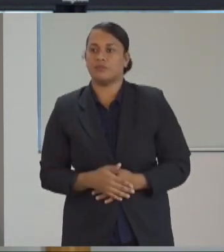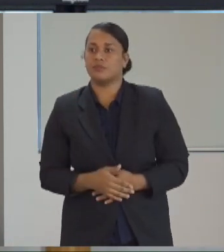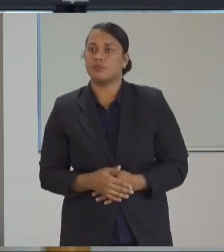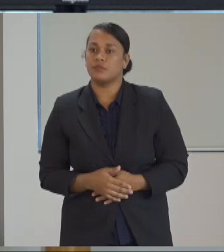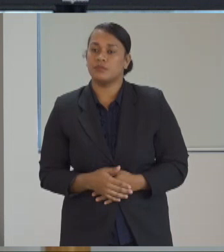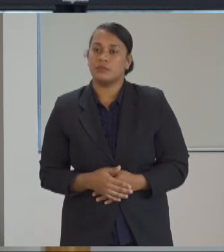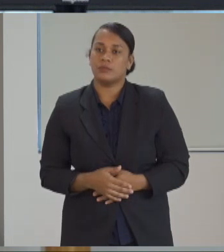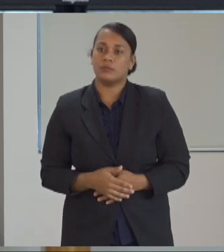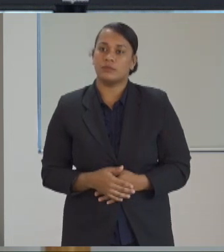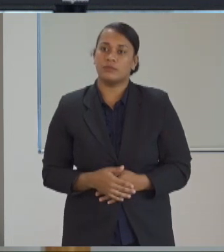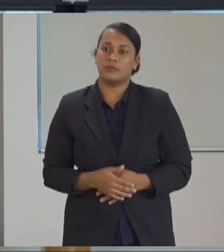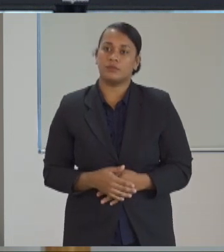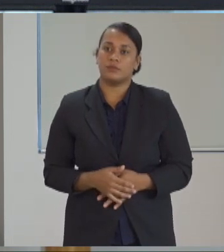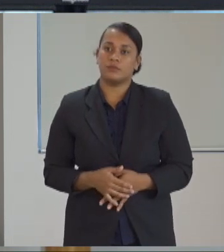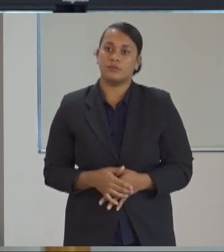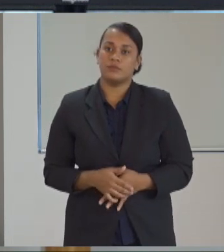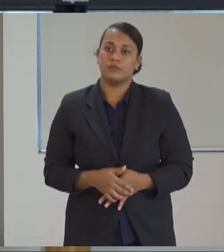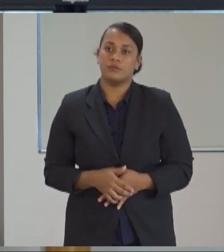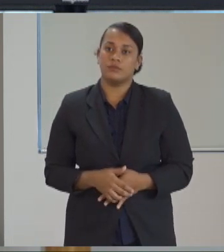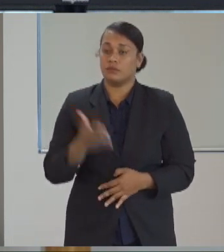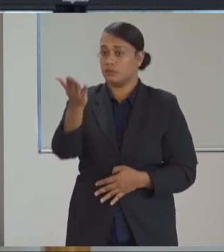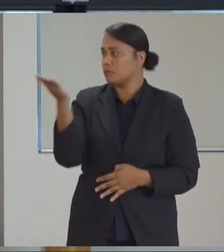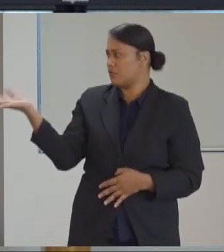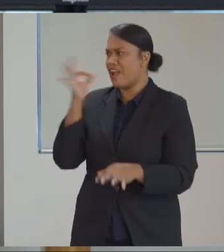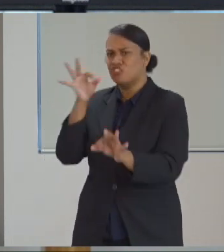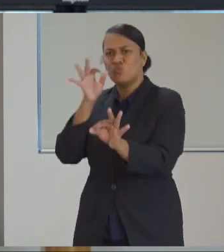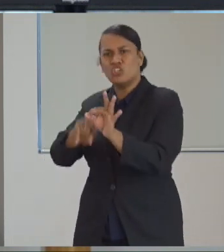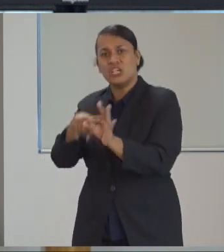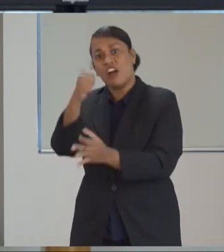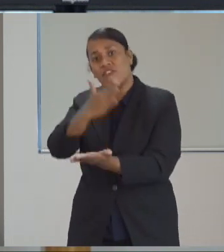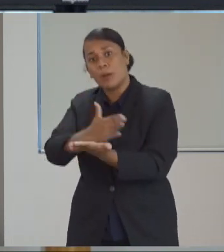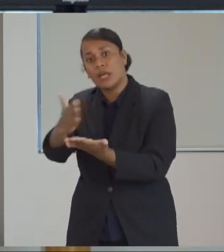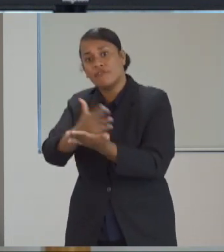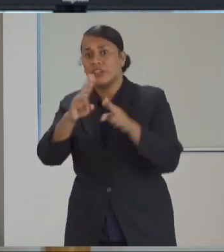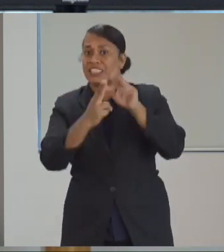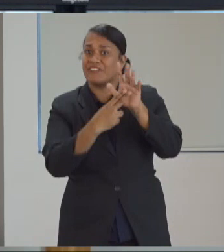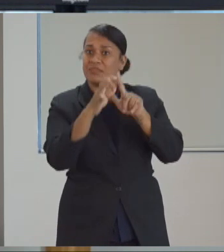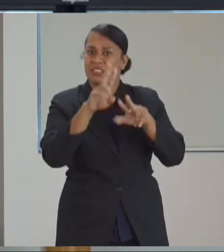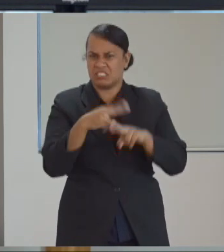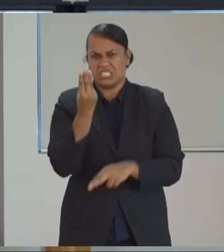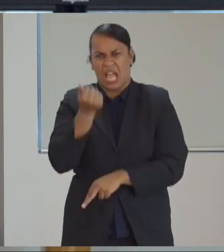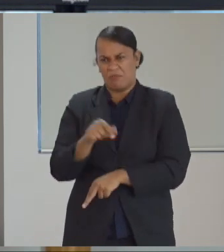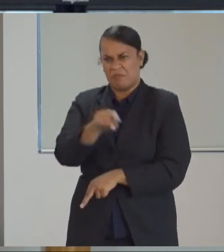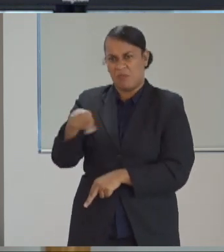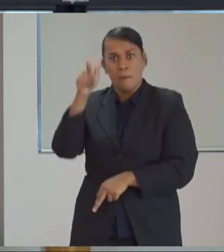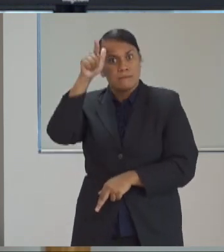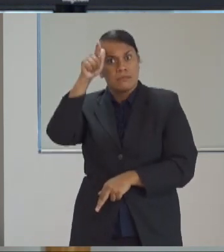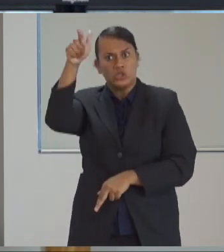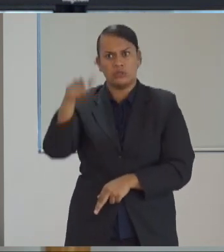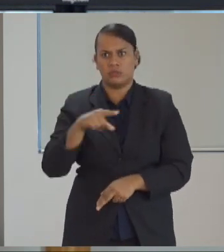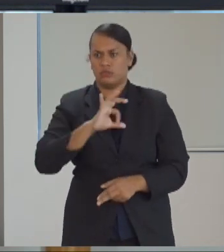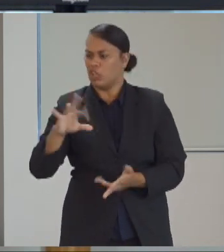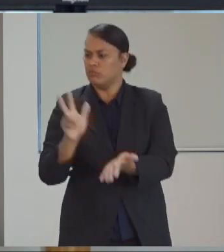There's something apart from this FNPF, there's still some employers out there who are not signing onto